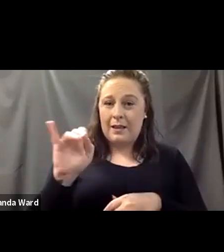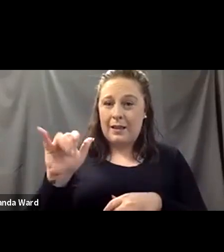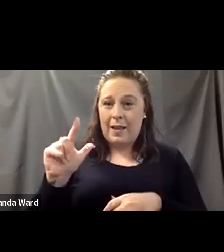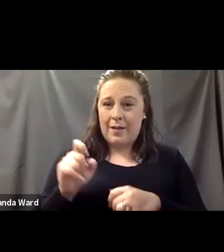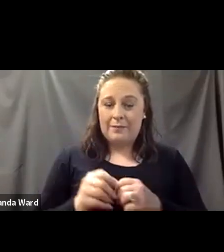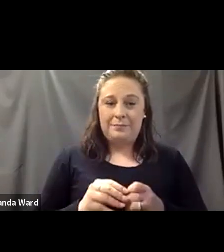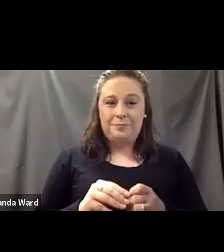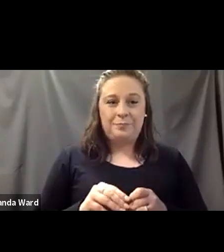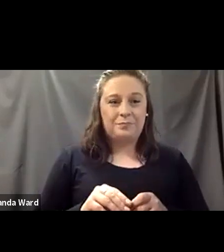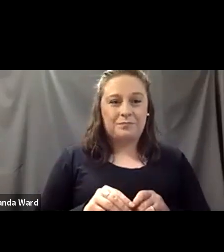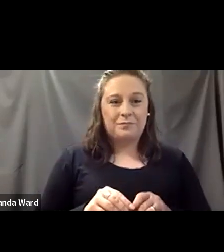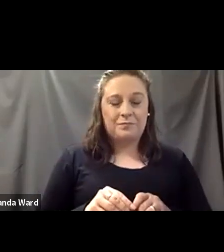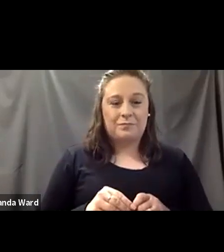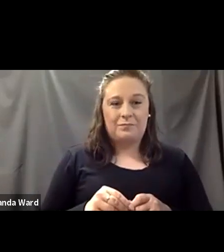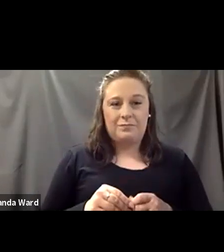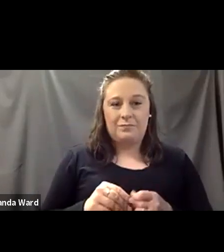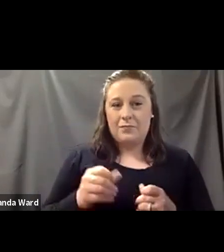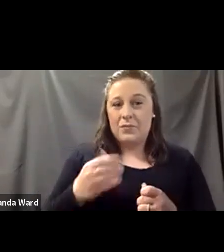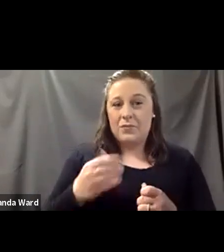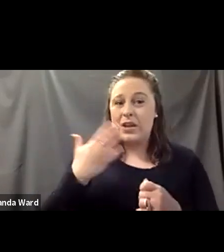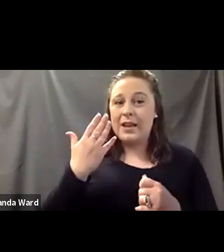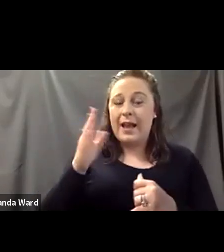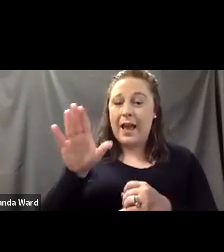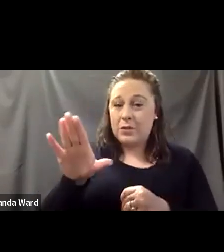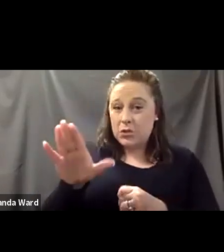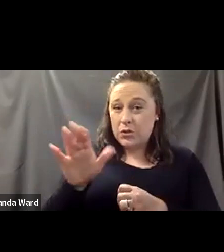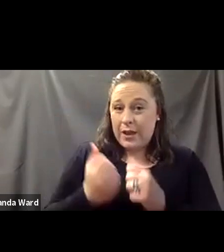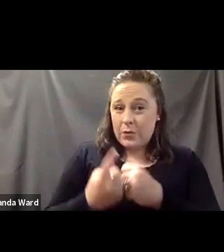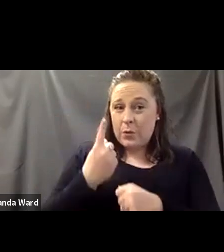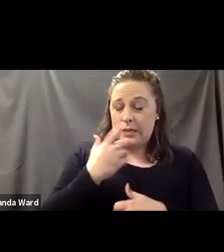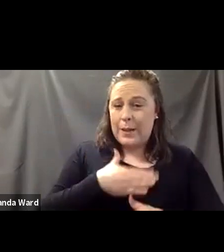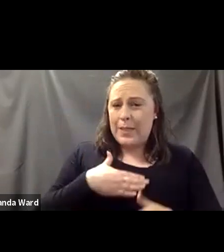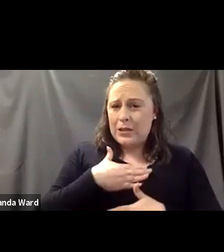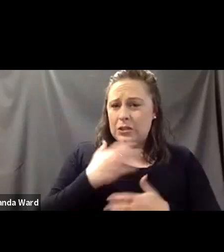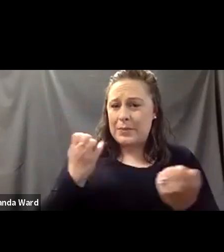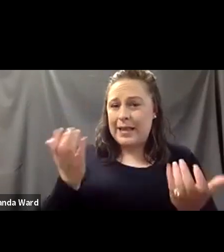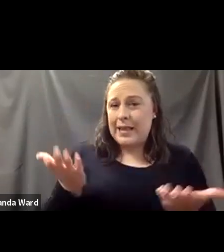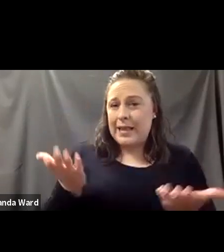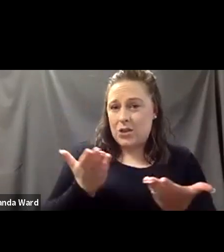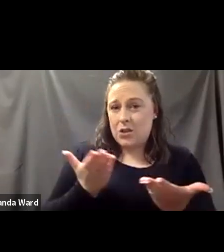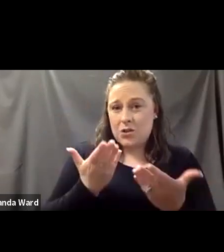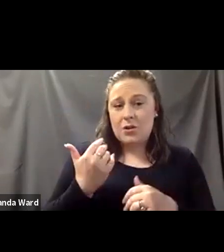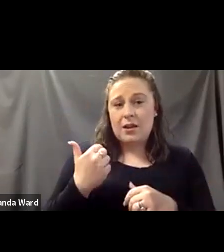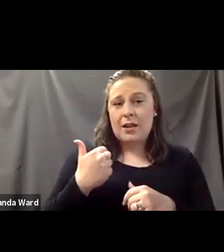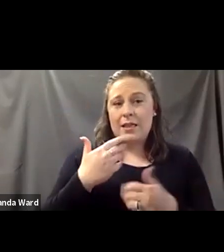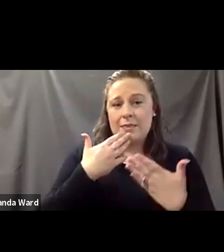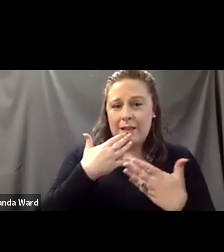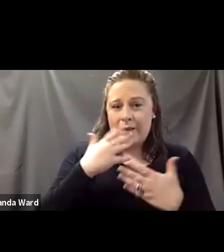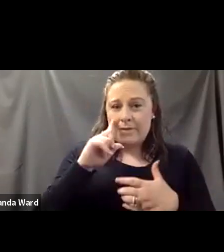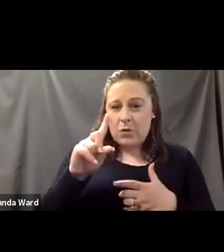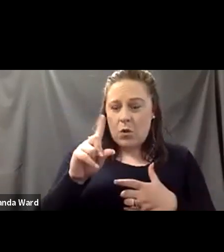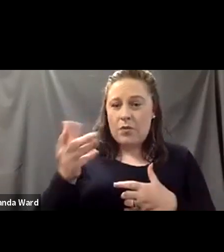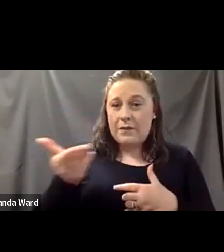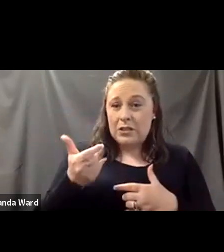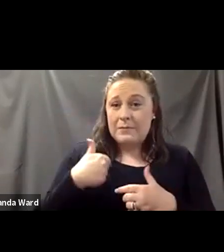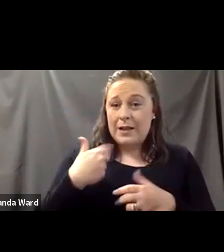presentation. Good afternoon, everybody. It's a real pleasure to be here, and I thank you for the invitation. My